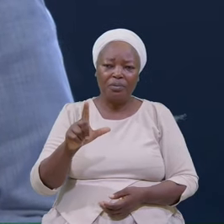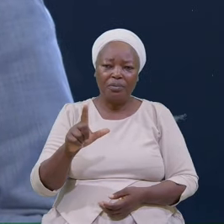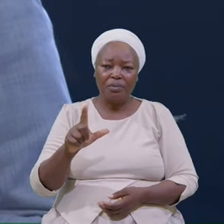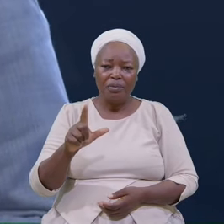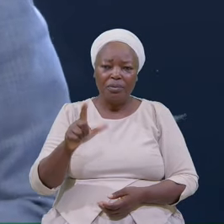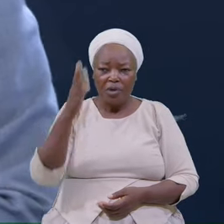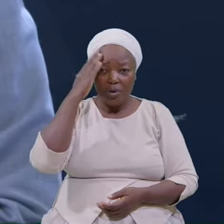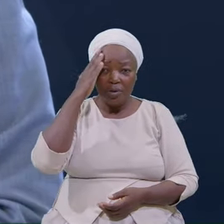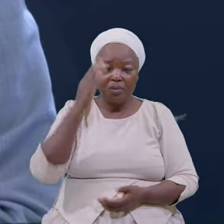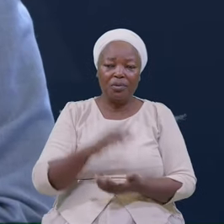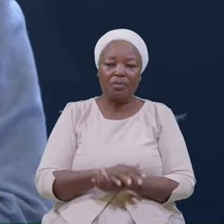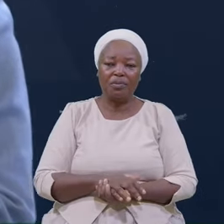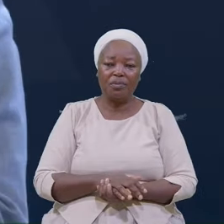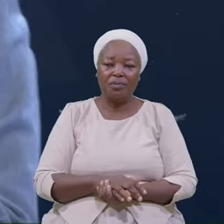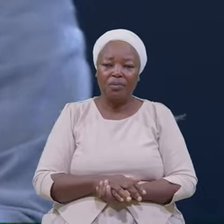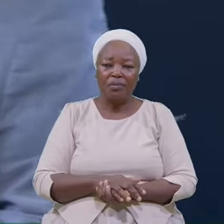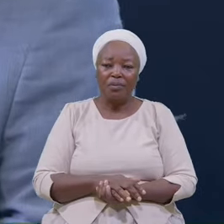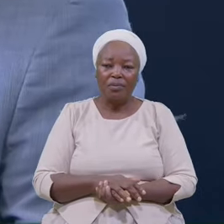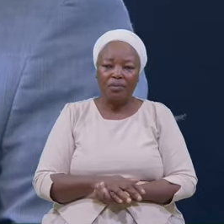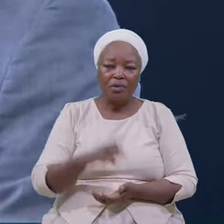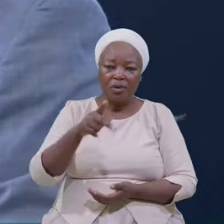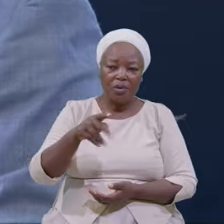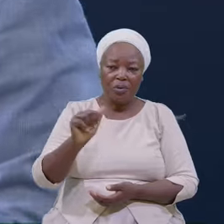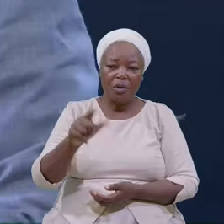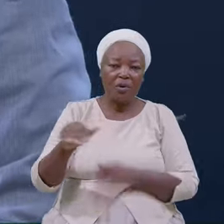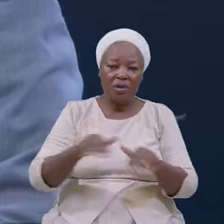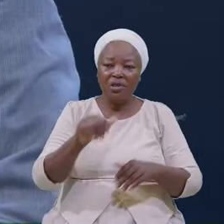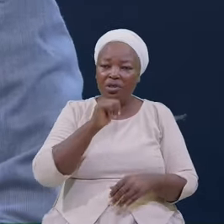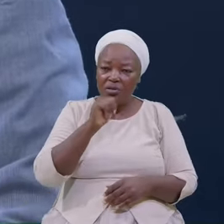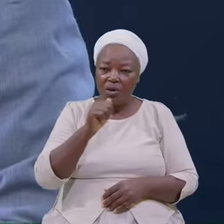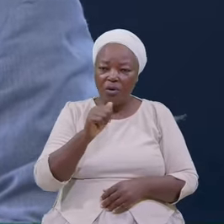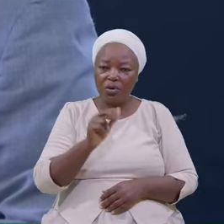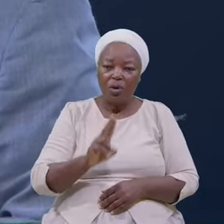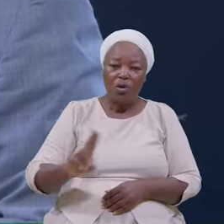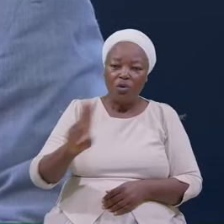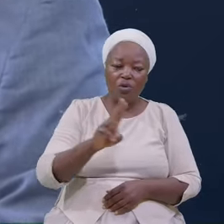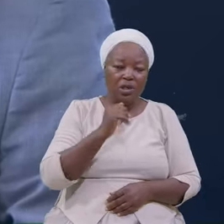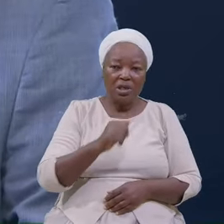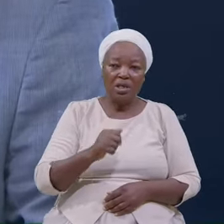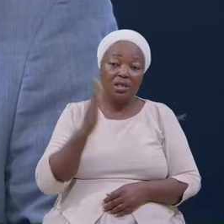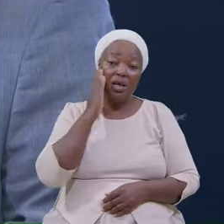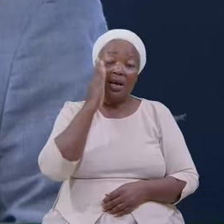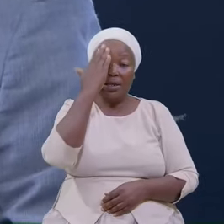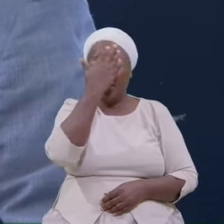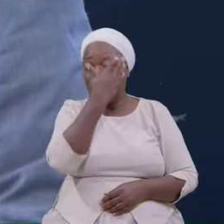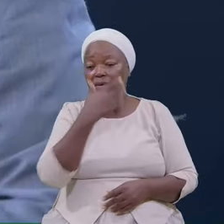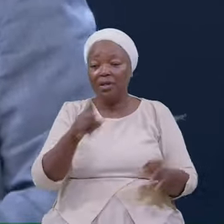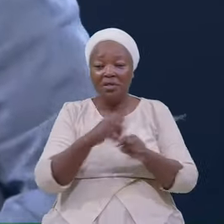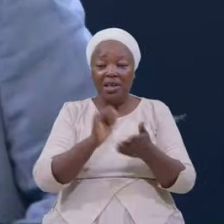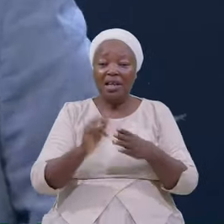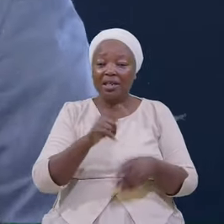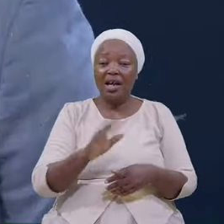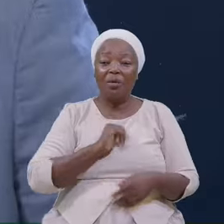Well, la belle chose ici. Paul did not use his handkerchief like the one I have here